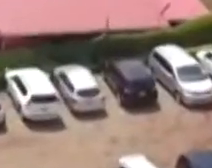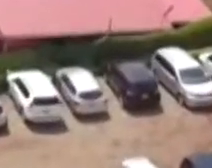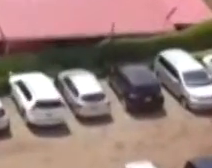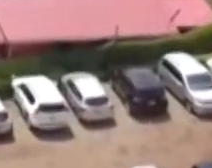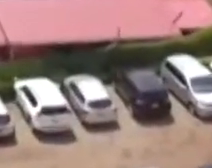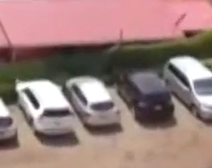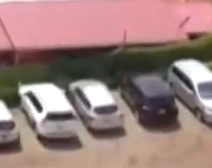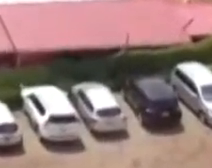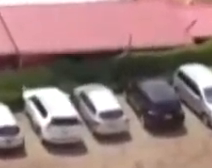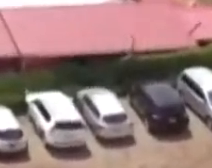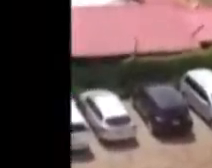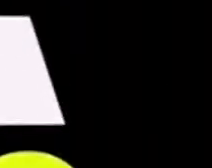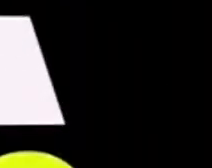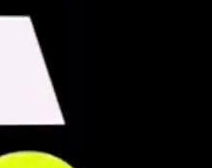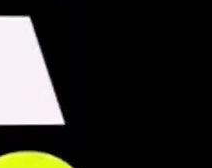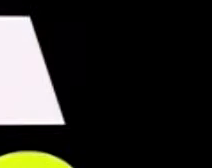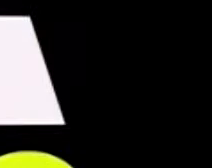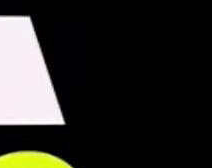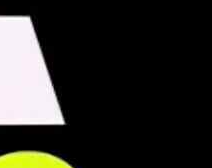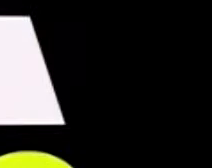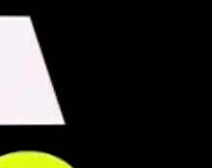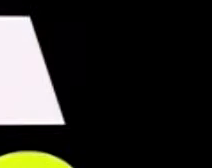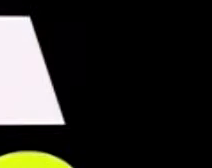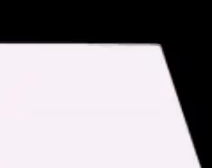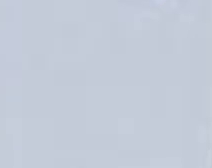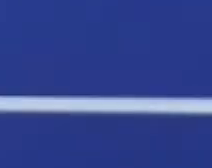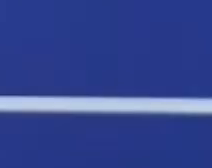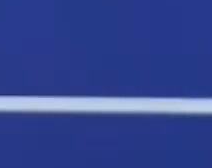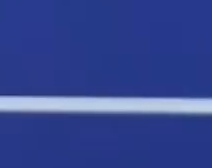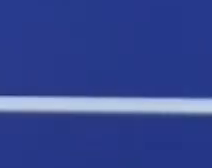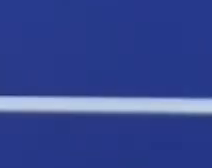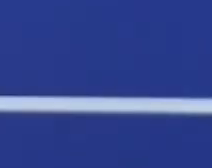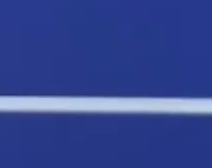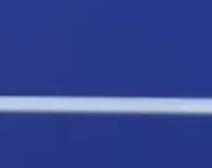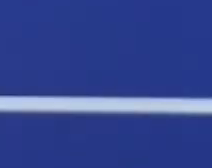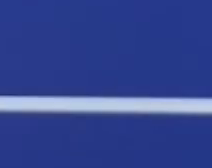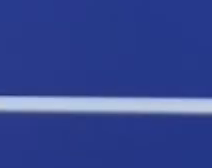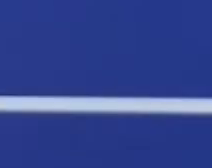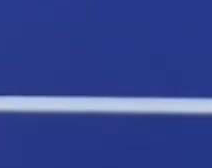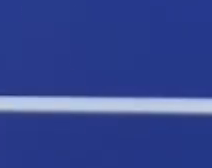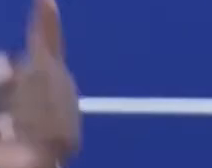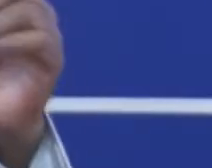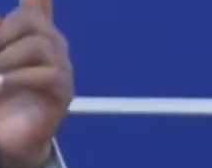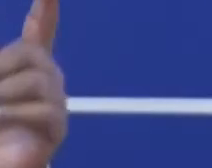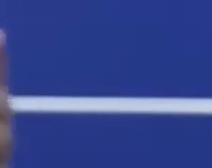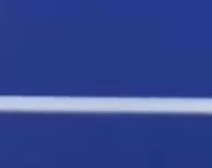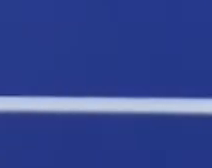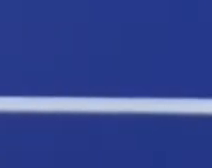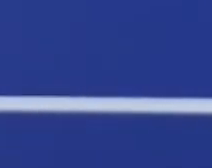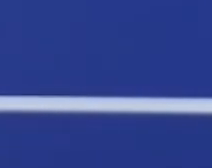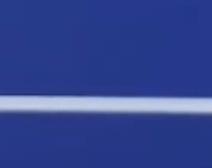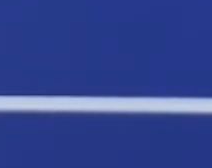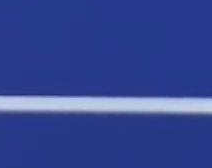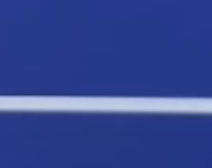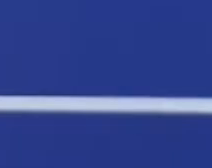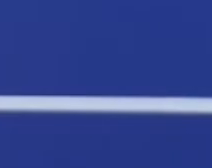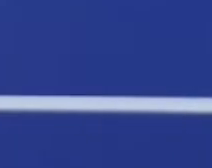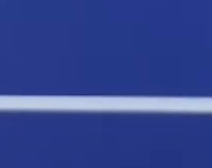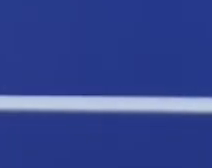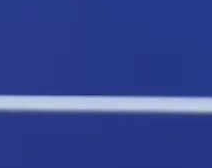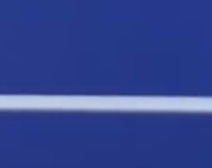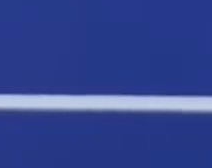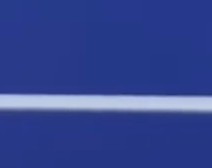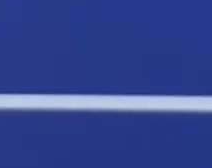Kiambu kuanzia saa 1 hadi saa 2 asubuhi. Ningetaka nikwambie, our Jehovah God, because the Bible says he is the